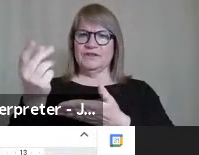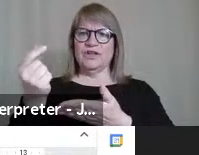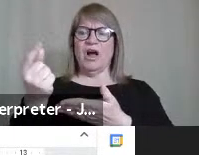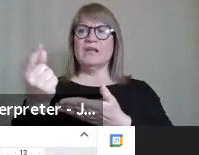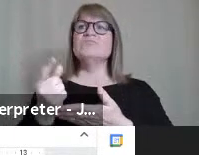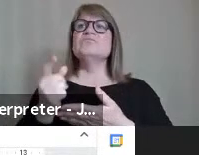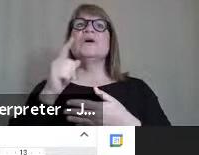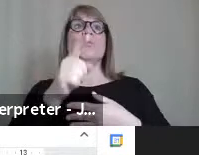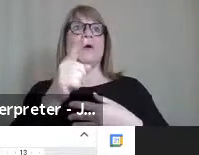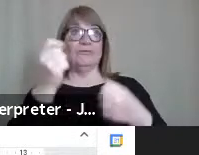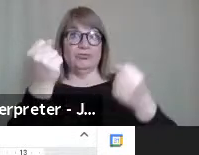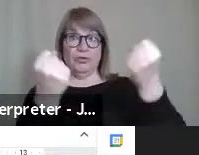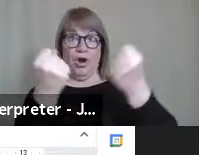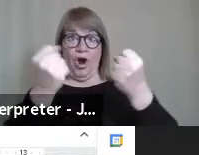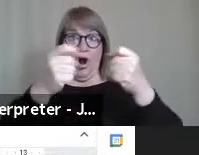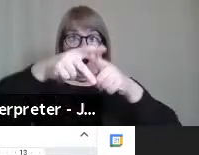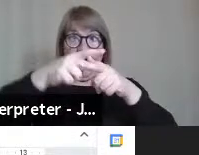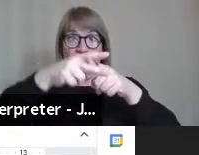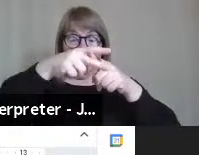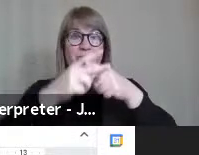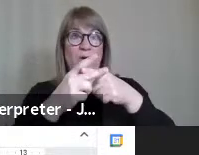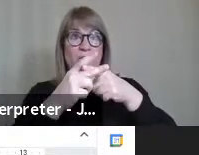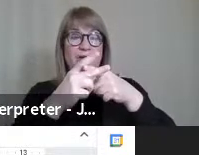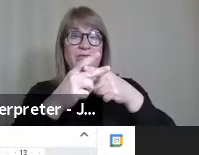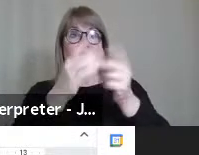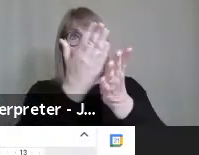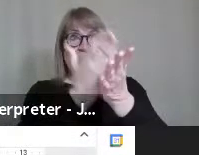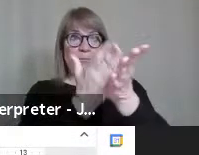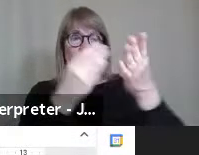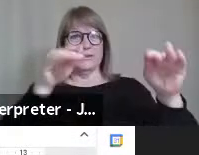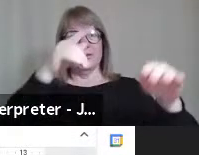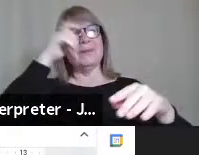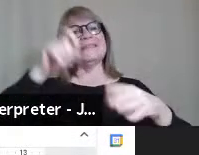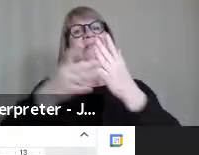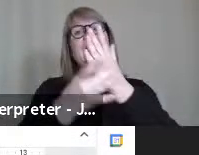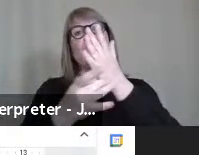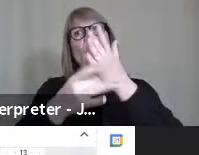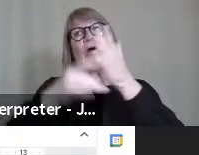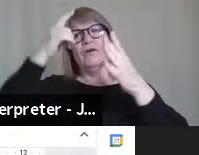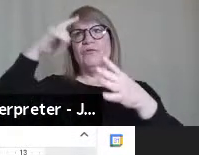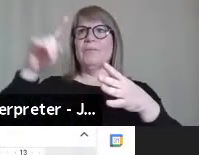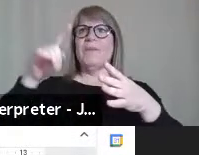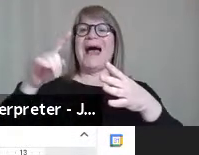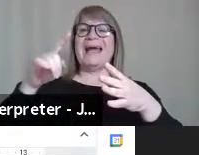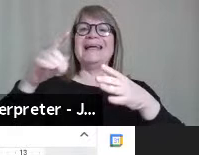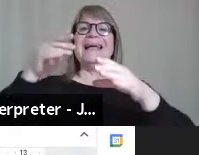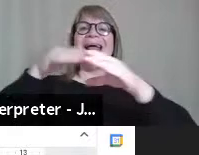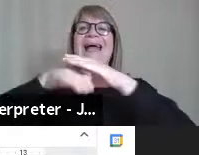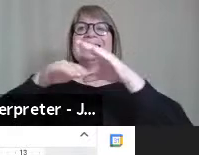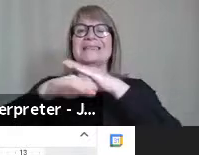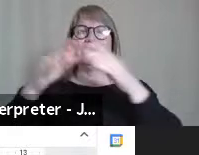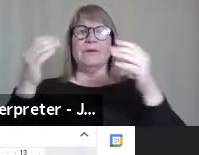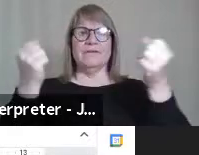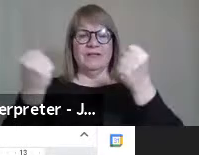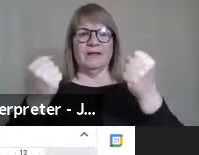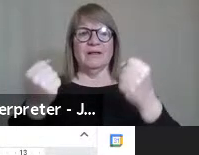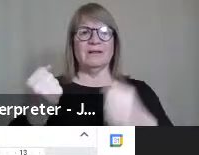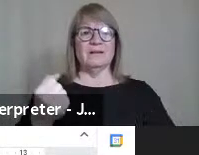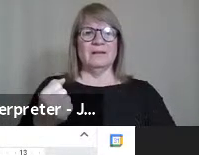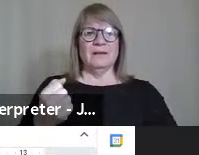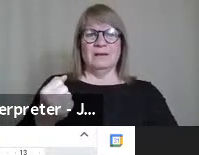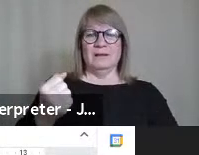automotive section i needed some oil for my accessible vehicle and as we walk in some guy says he ain't